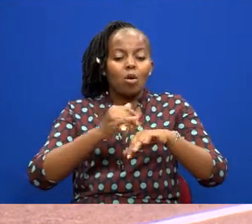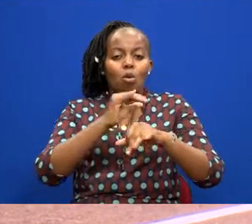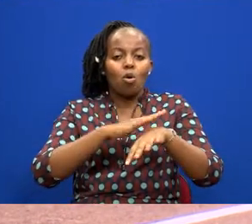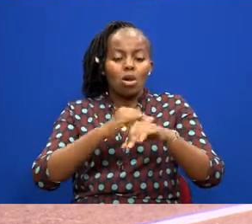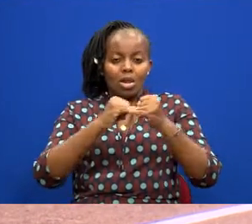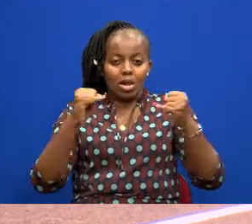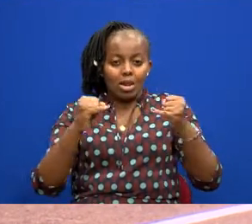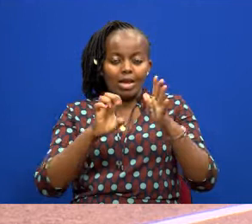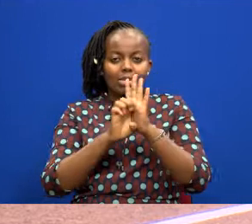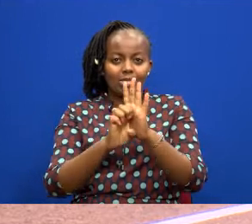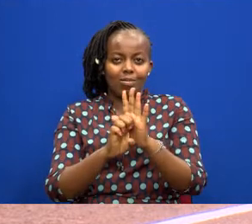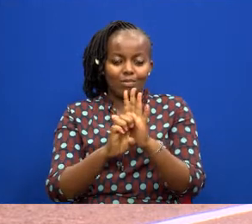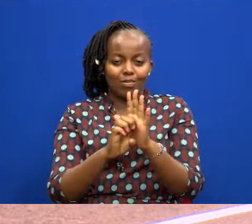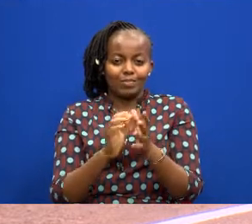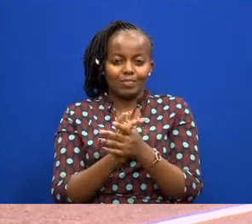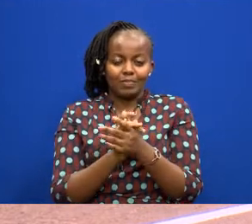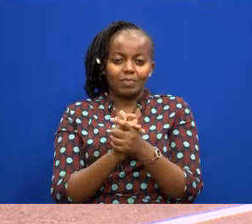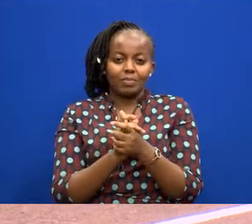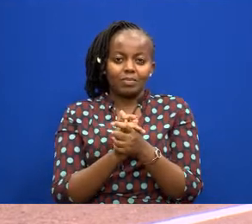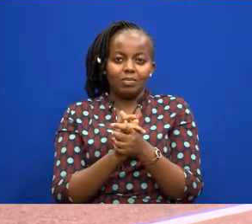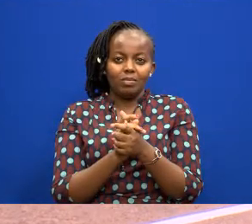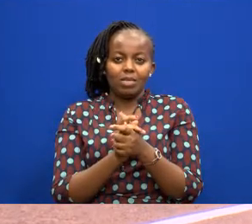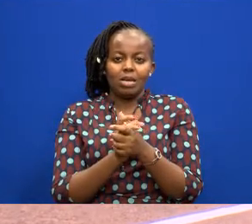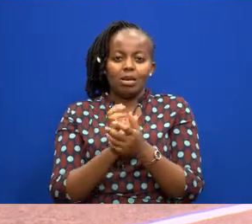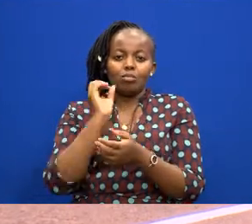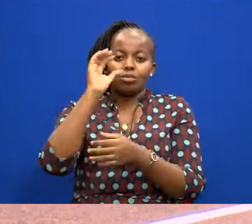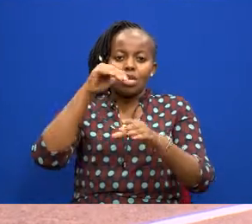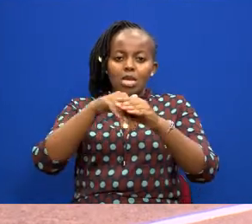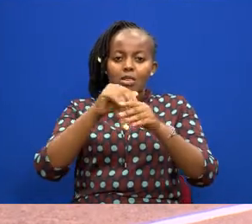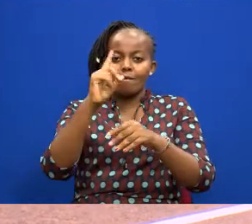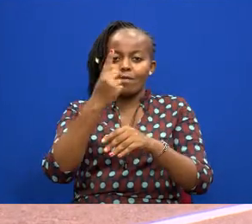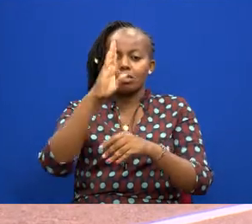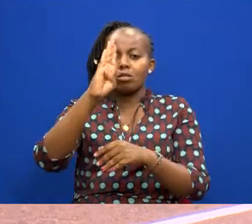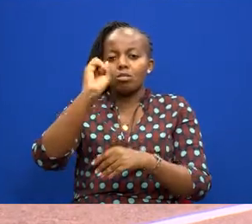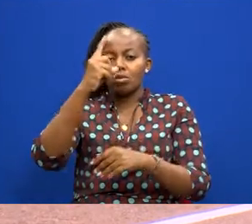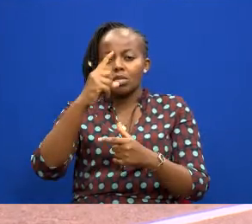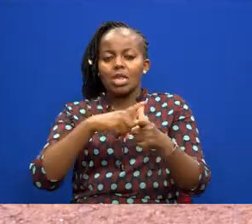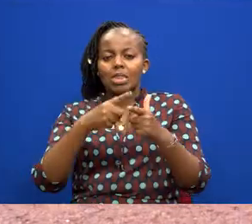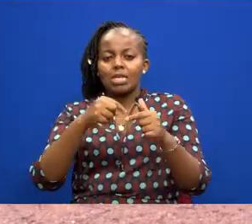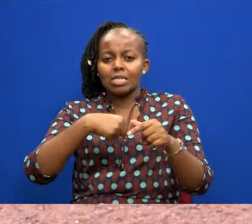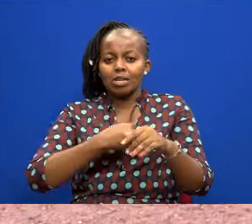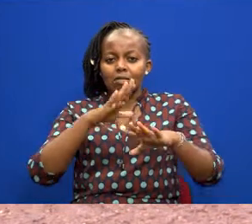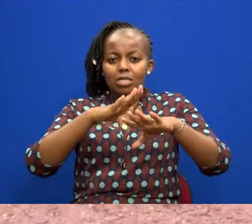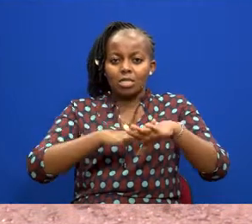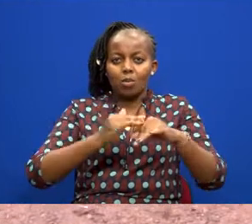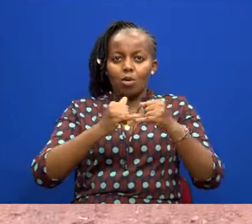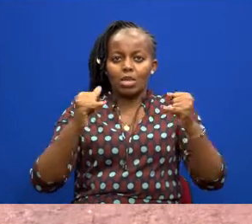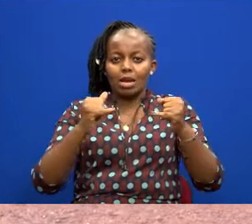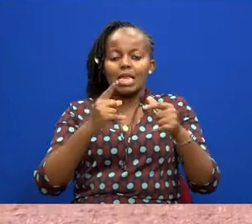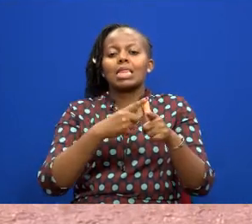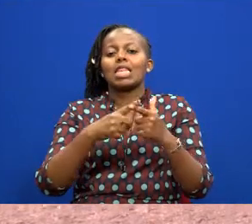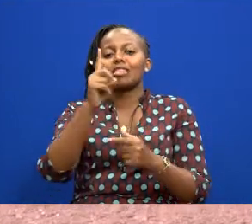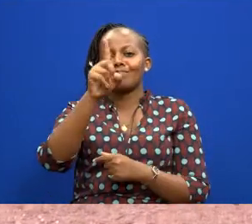example, I threw it on the first box and then I step on this line, then I forfeit my